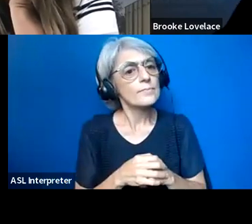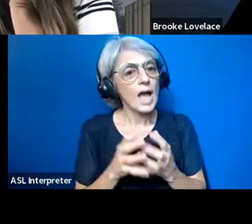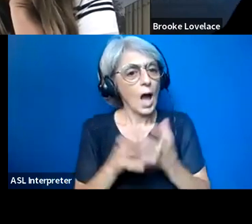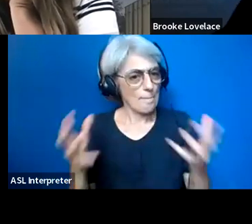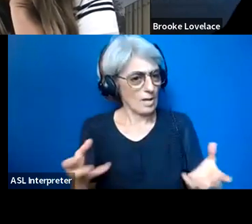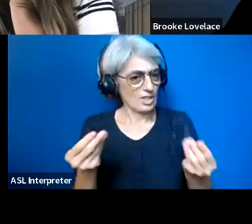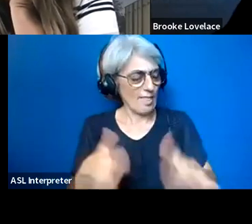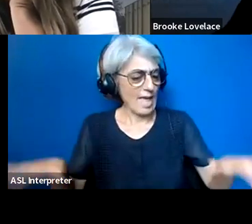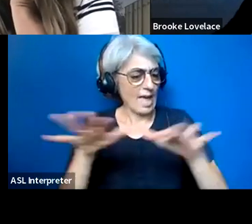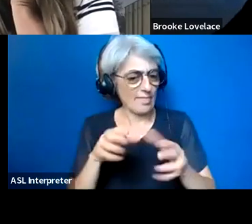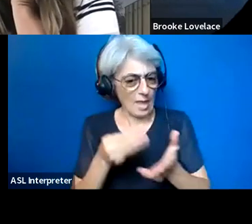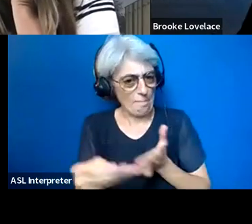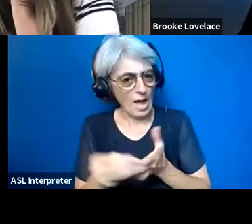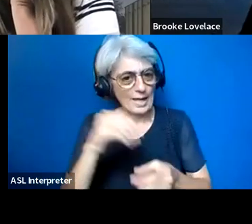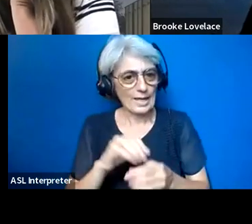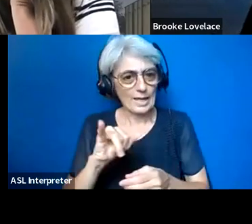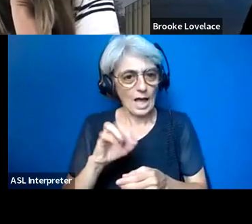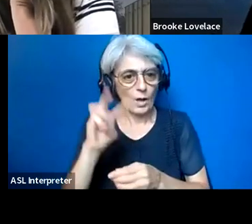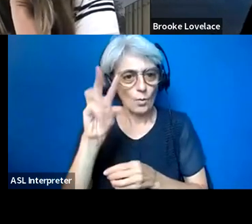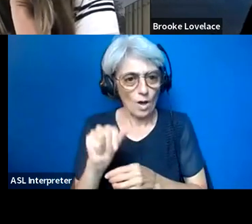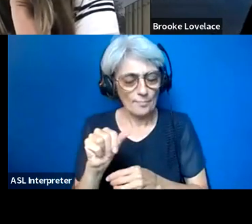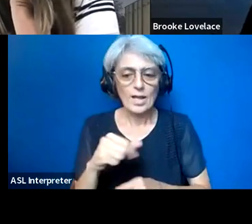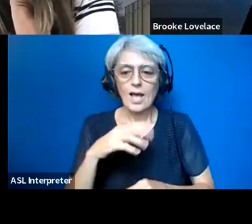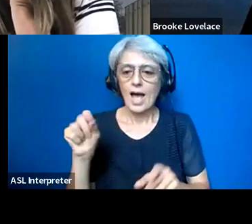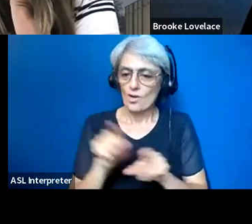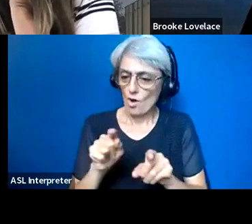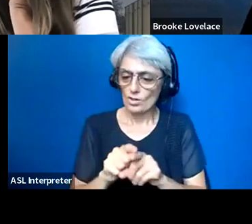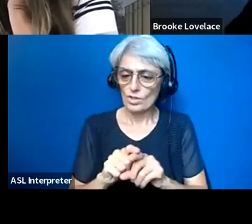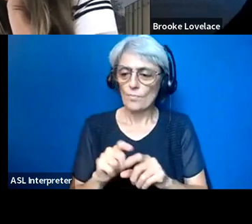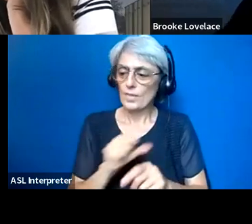Iowa and how Senator Ernst is